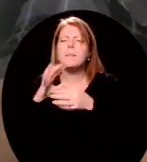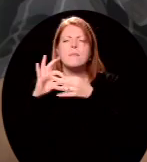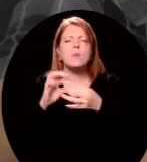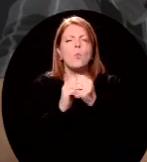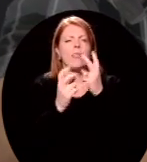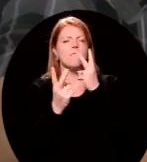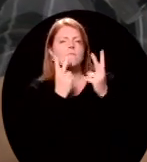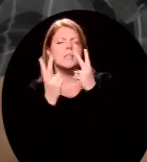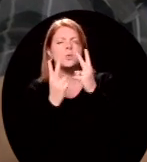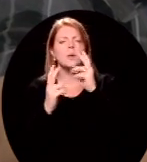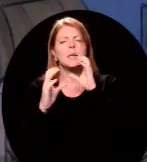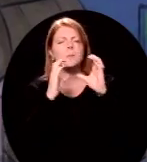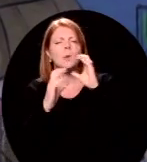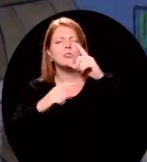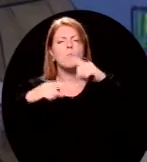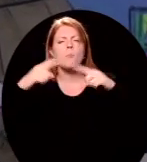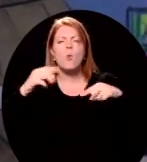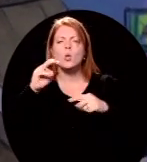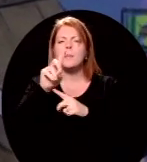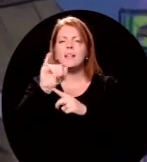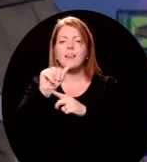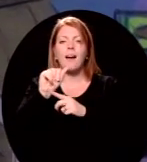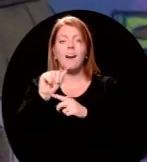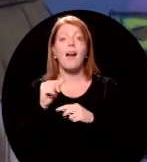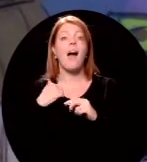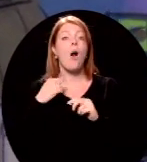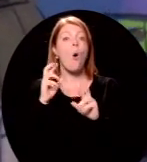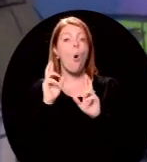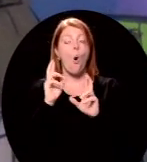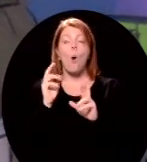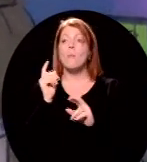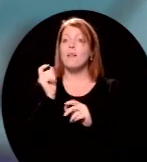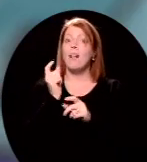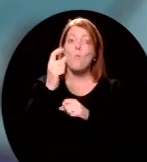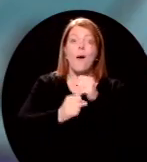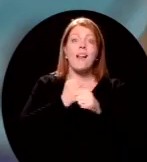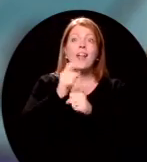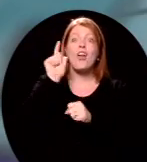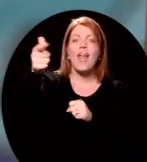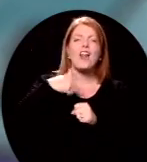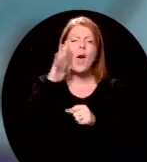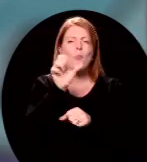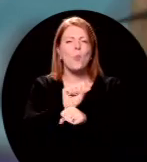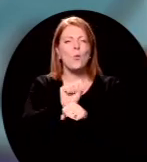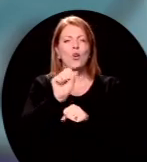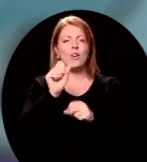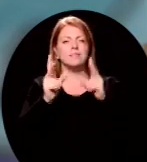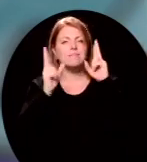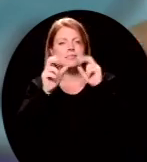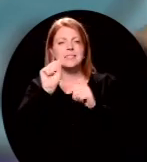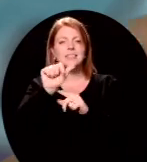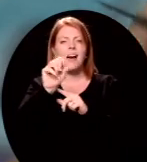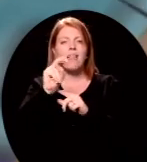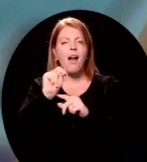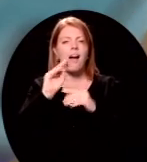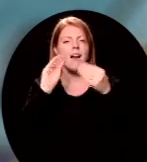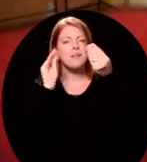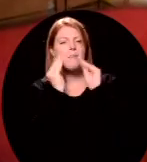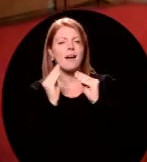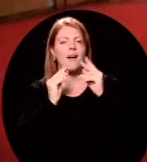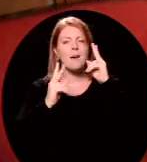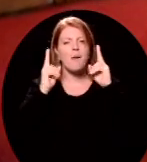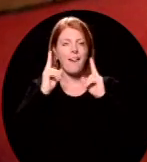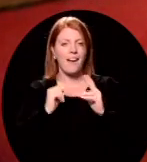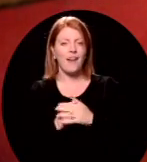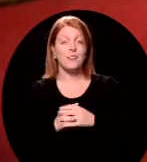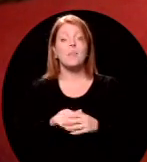communication and multimedia. A year from now, I picture myself in a salon doing hair and makeup.